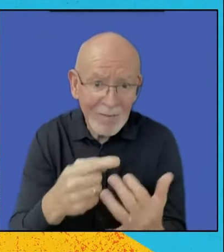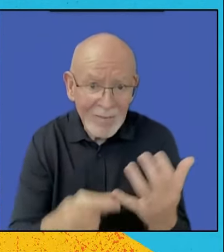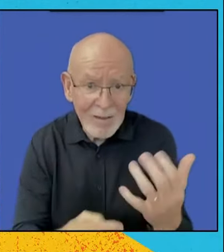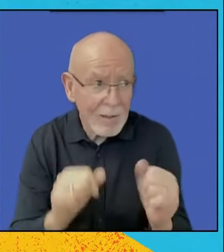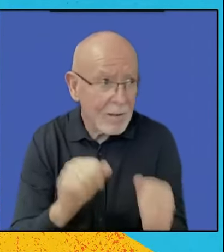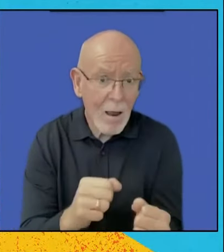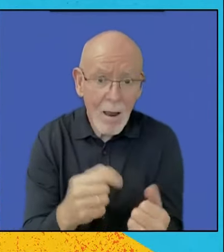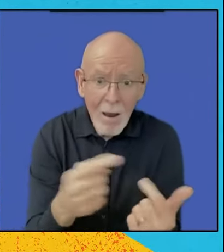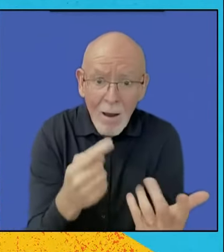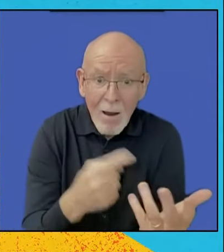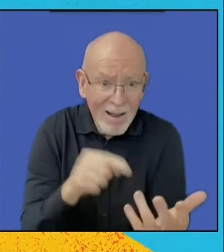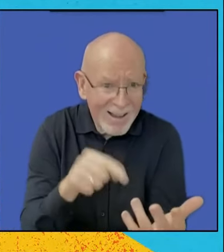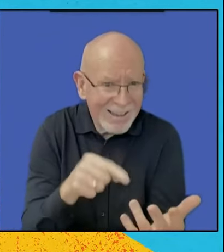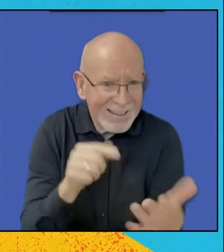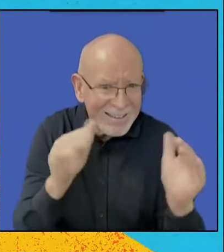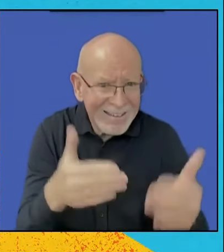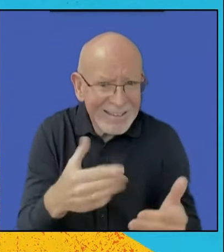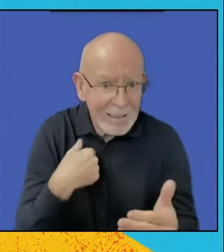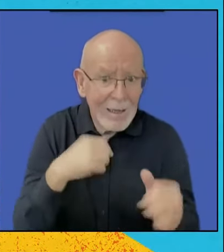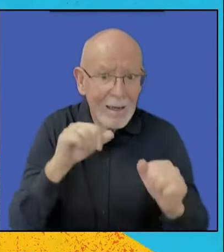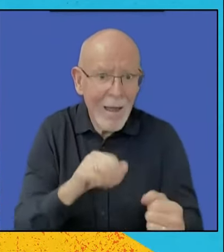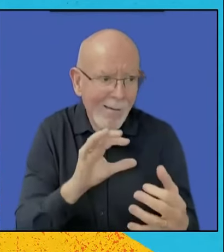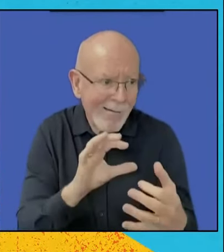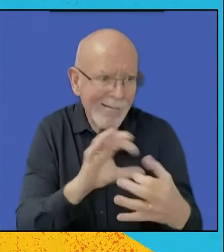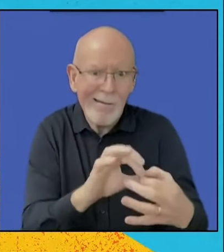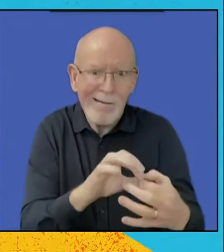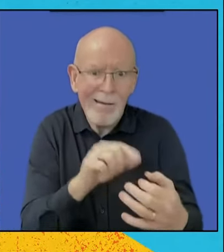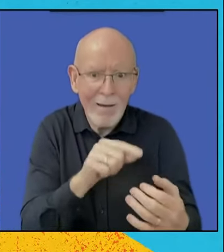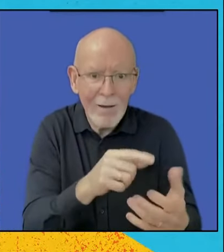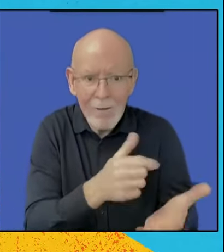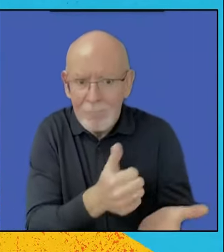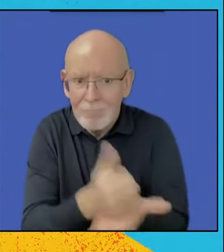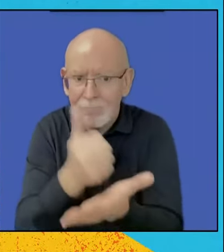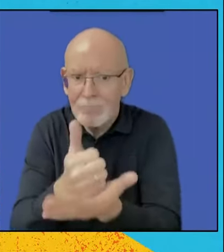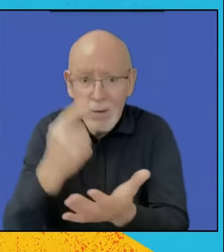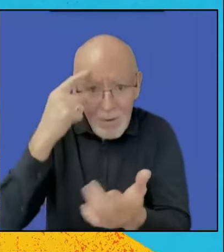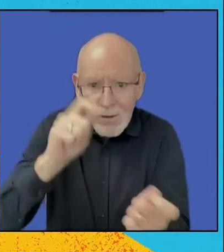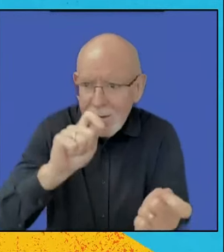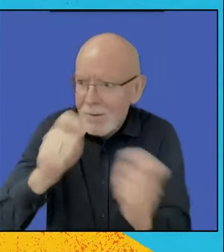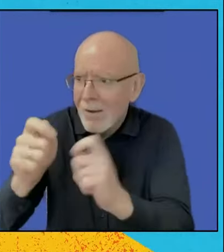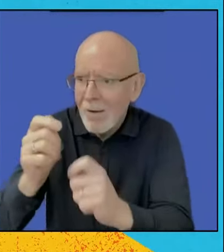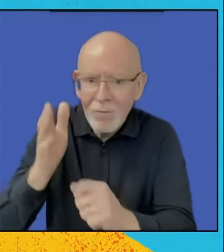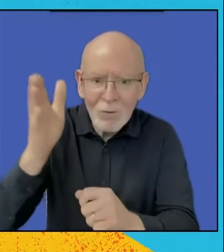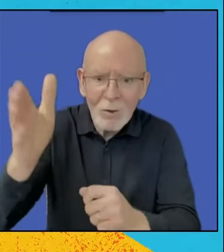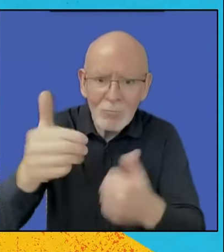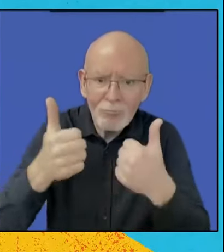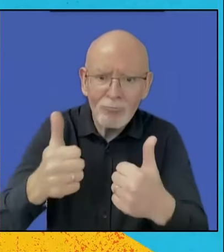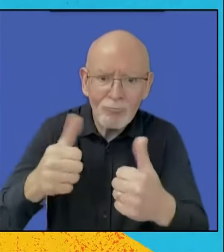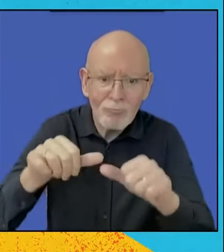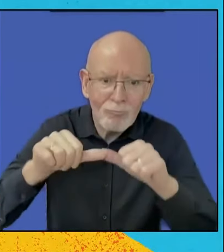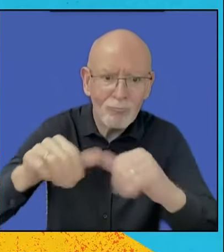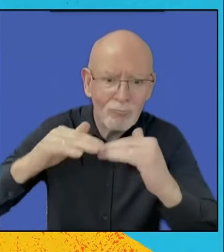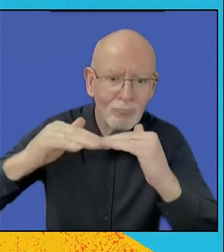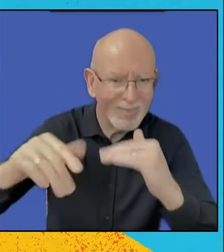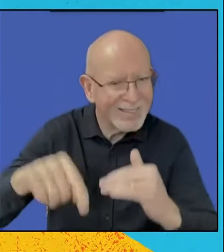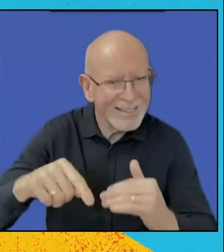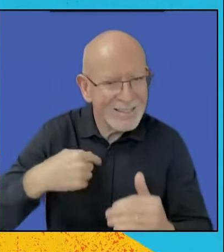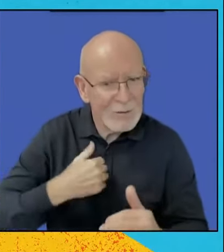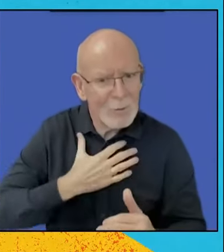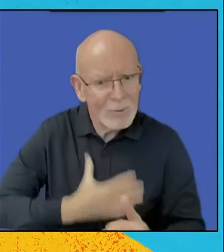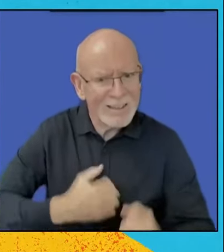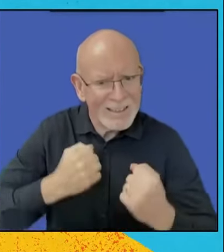provision of technical and financial support for youth-led sustainability efforts. You know, I want to remind you, my fellow